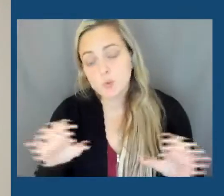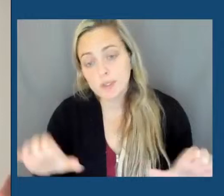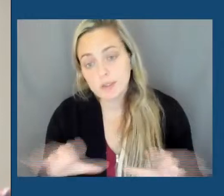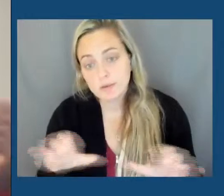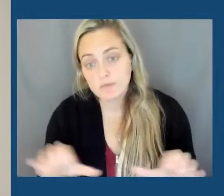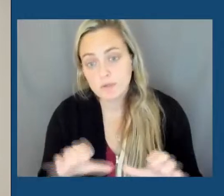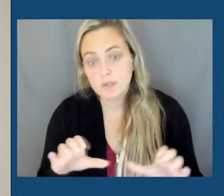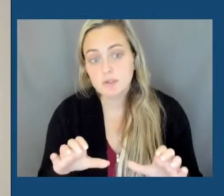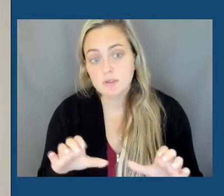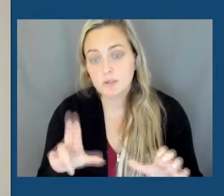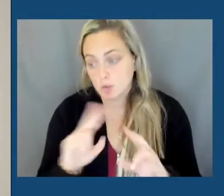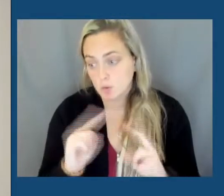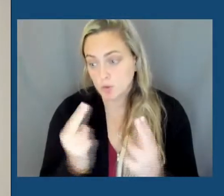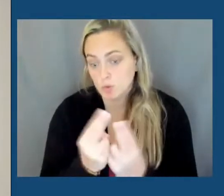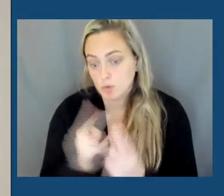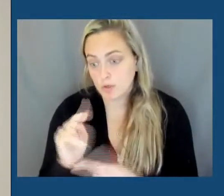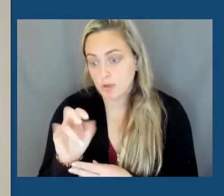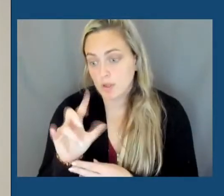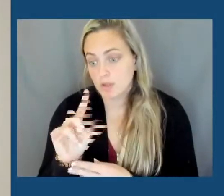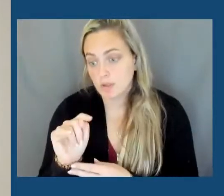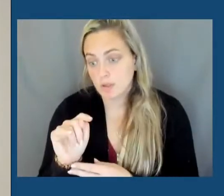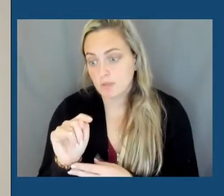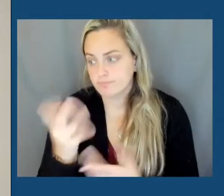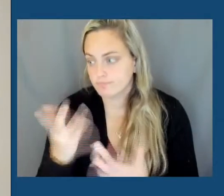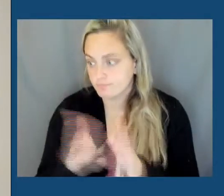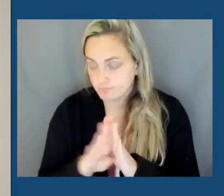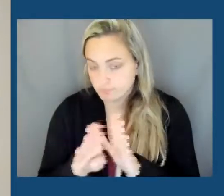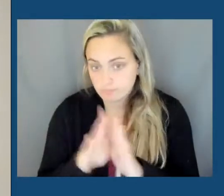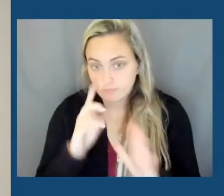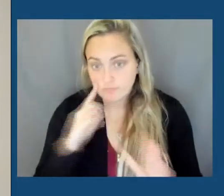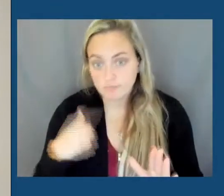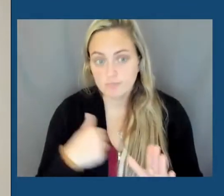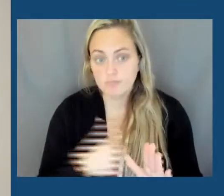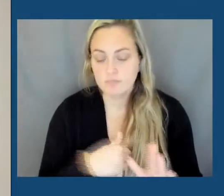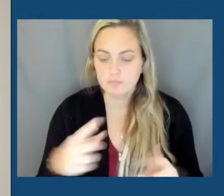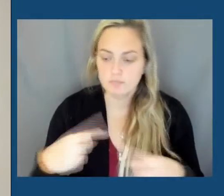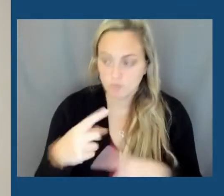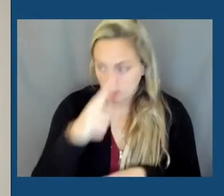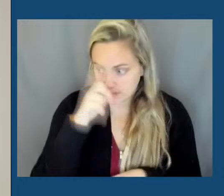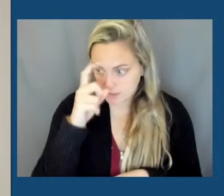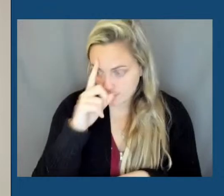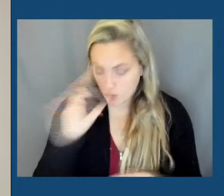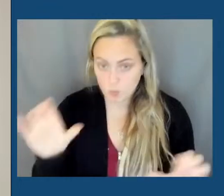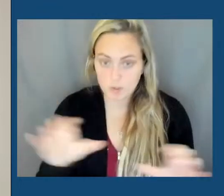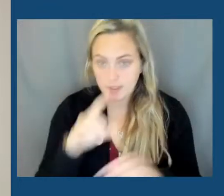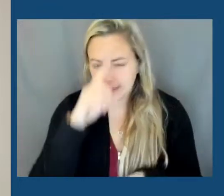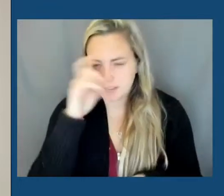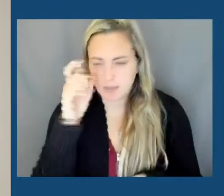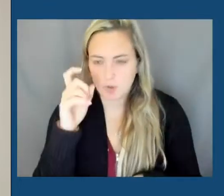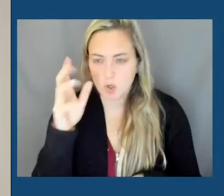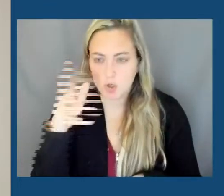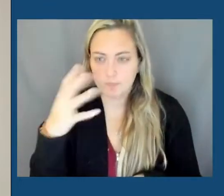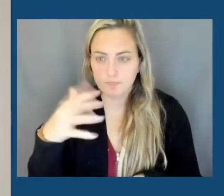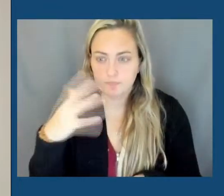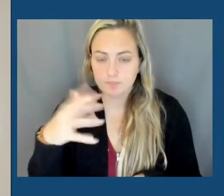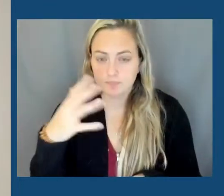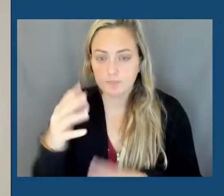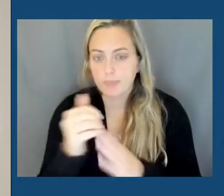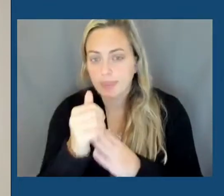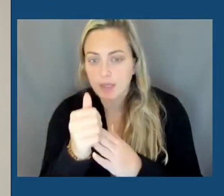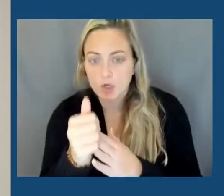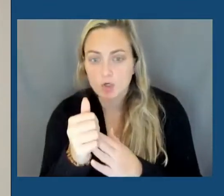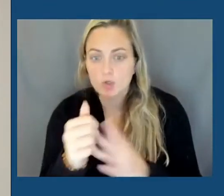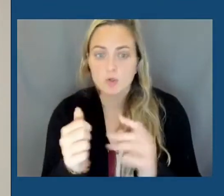the union, that NYSET, has developed for us, especially over the summer. We did the summer leadership